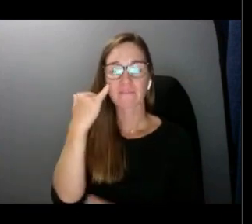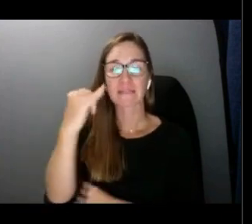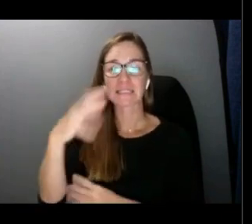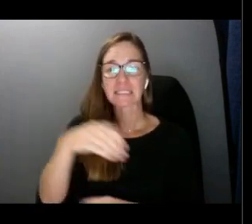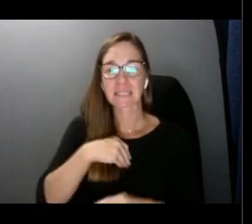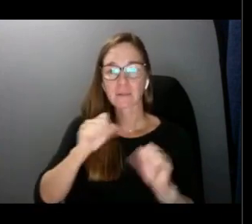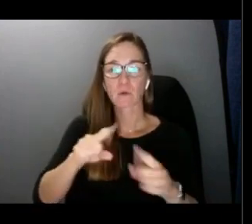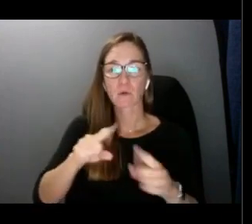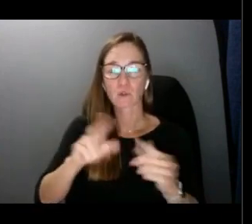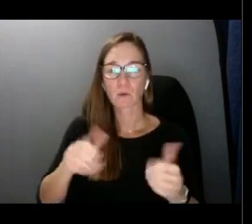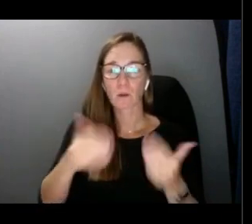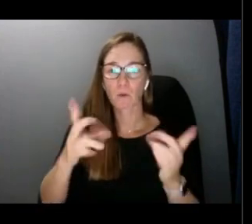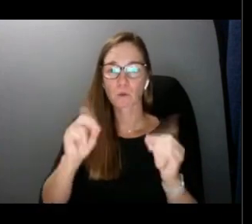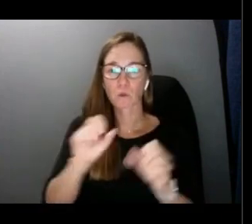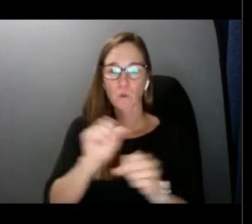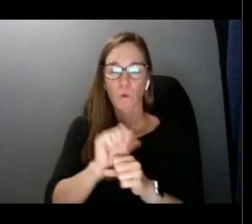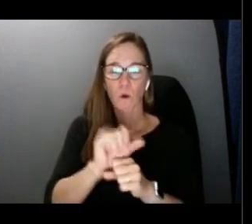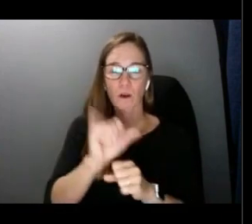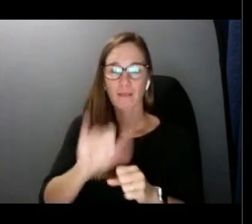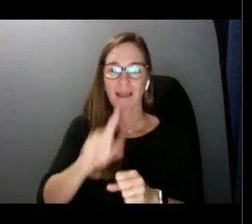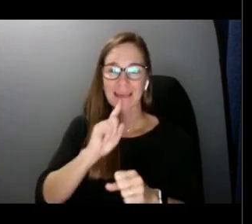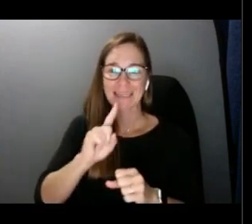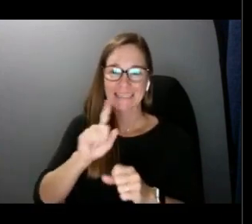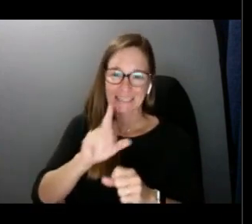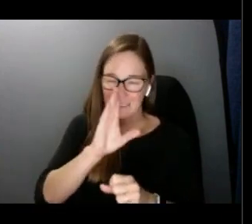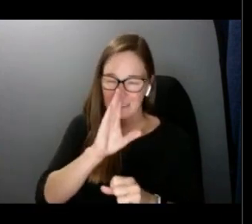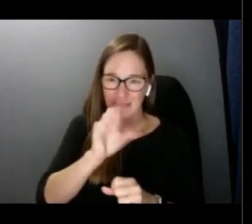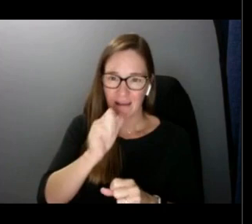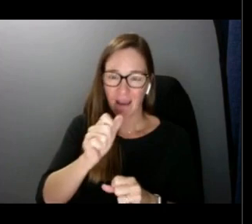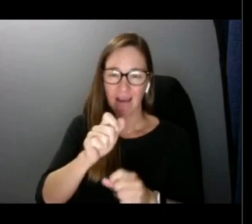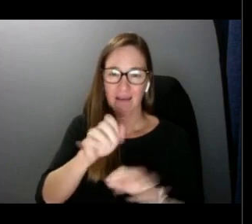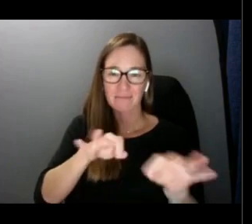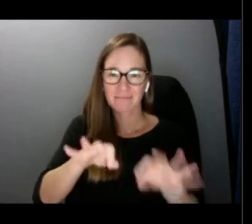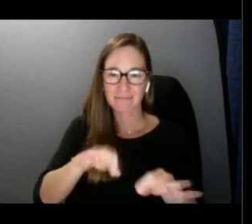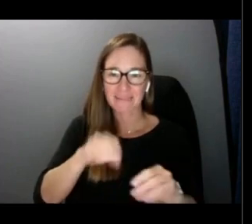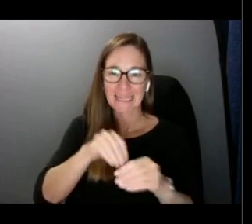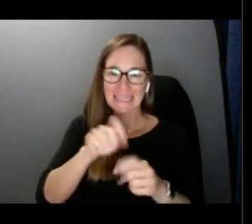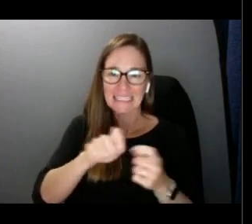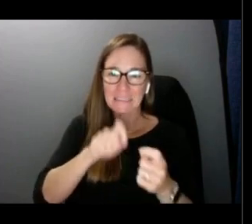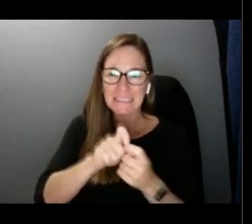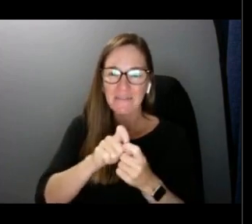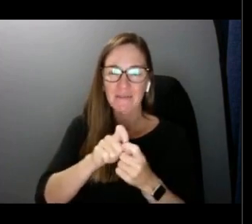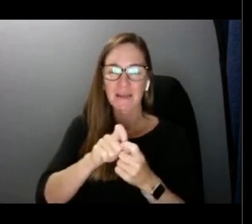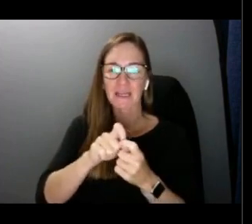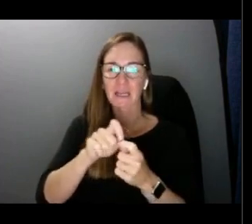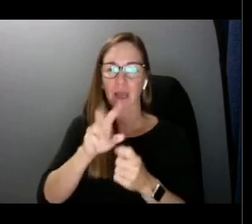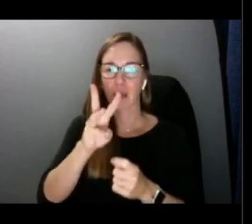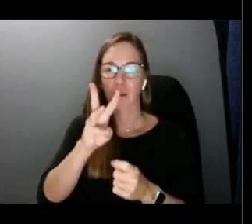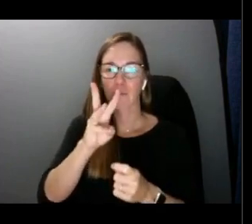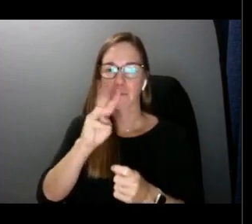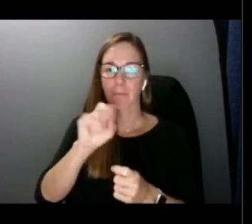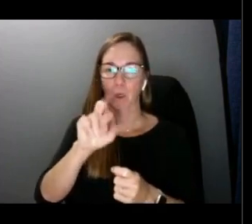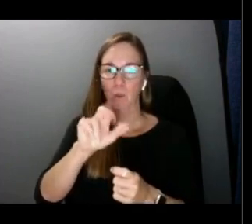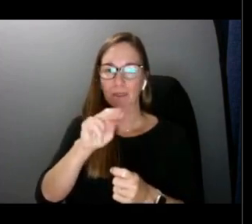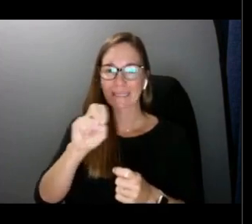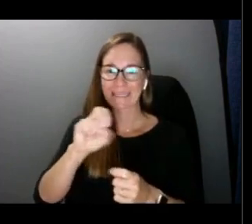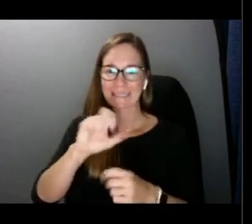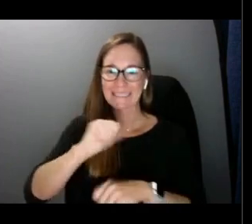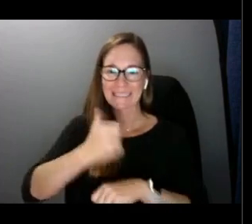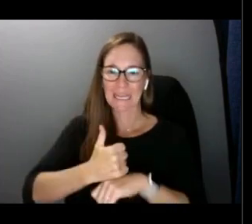to propose to do work that isn't explicitly set in marine settings. I will address the second one